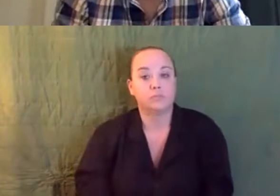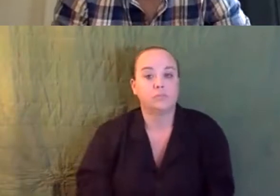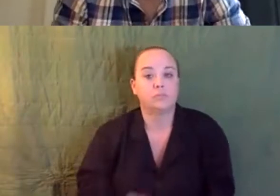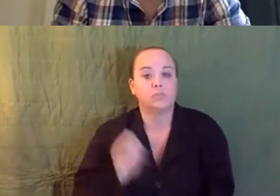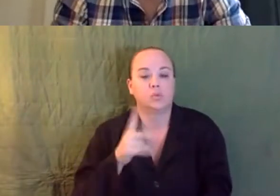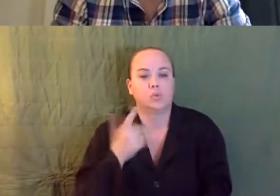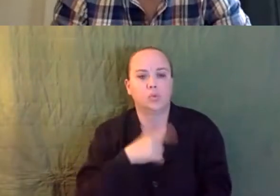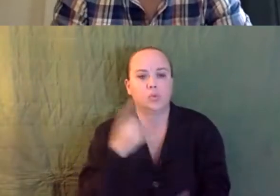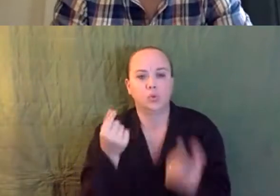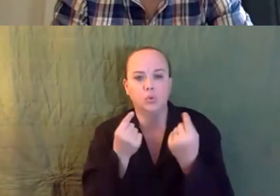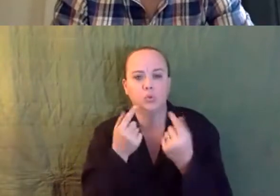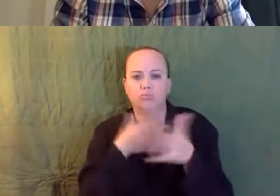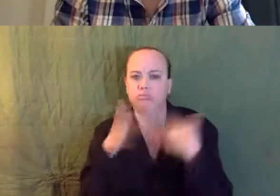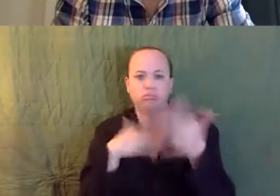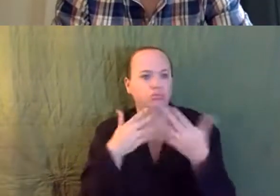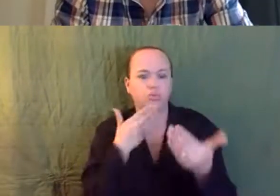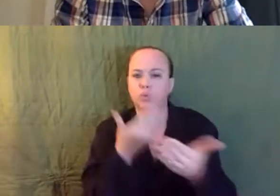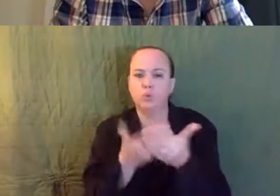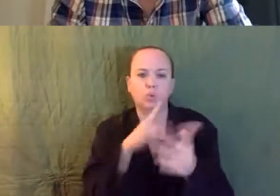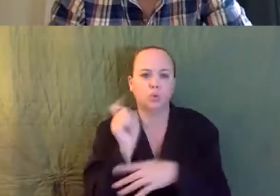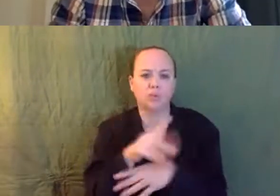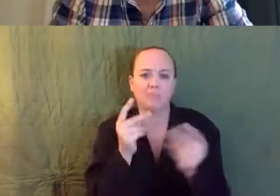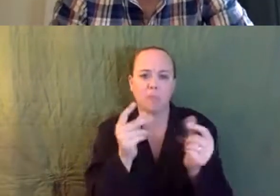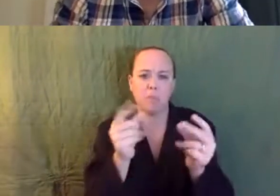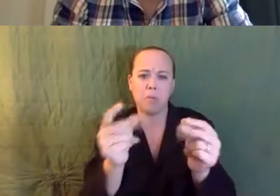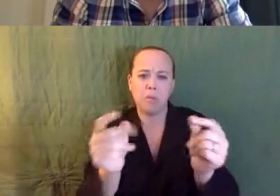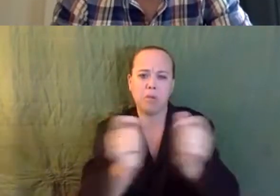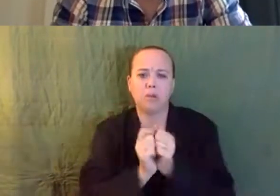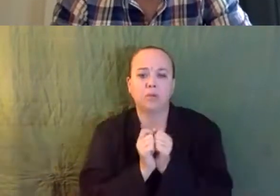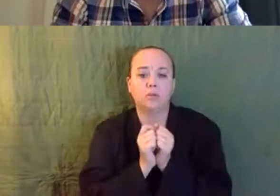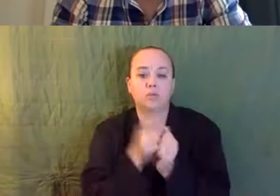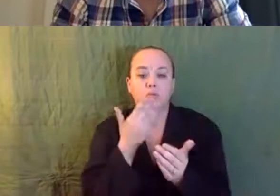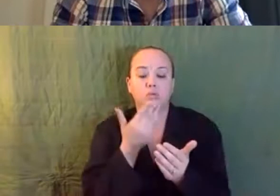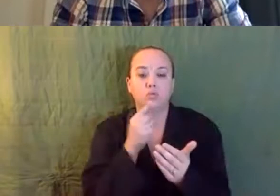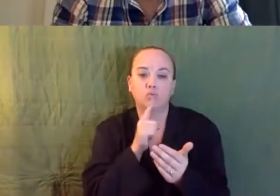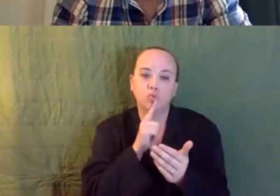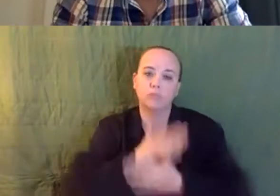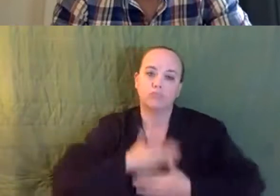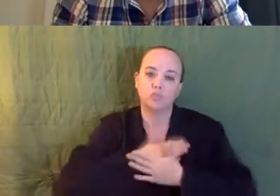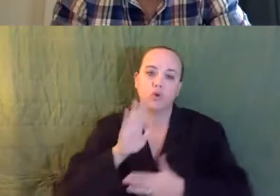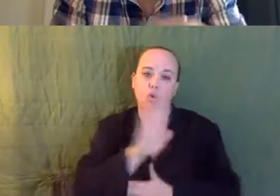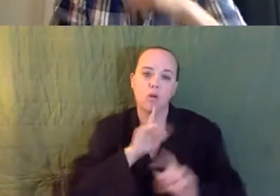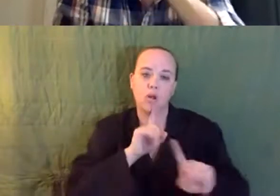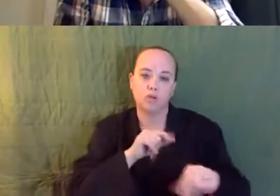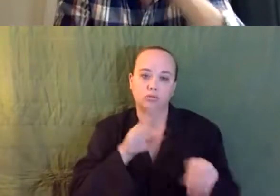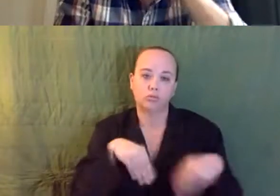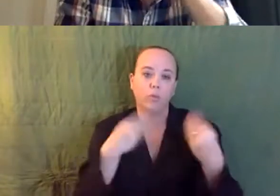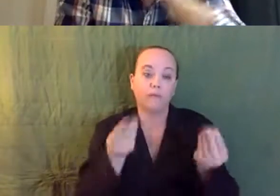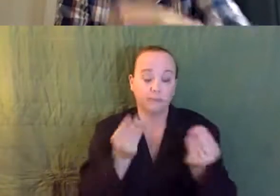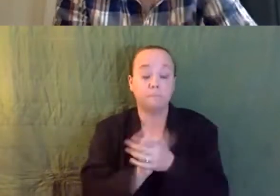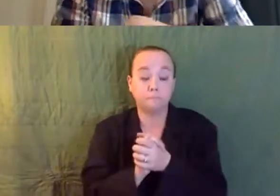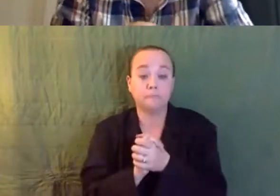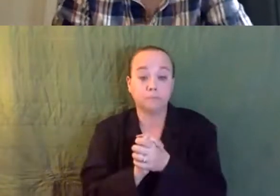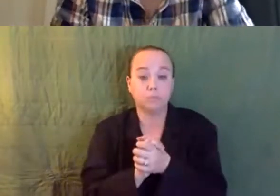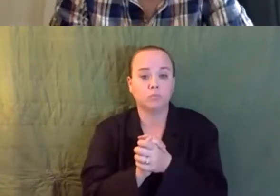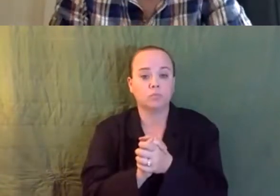We're getting through a lot of good questions here, and really appreciate the answers that both of you are giving.